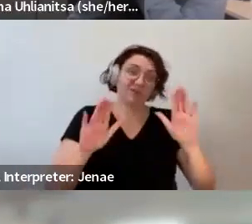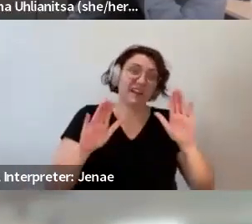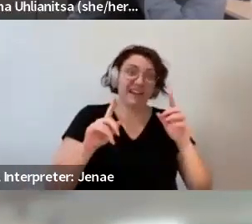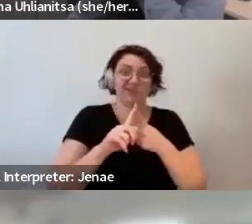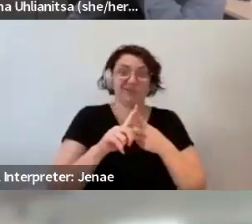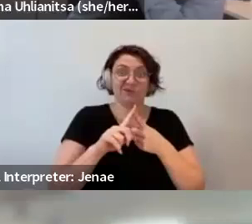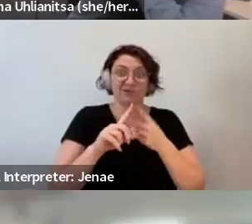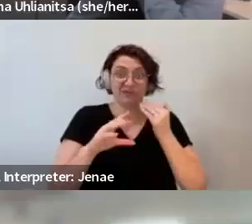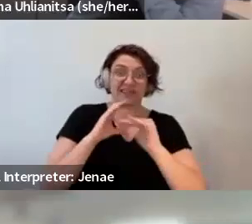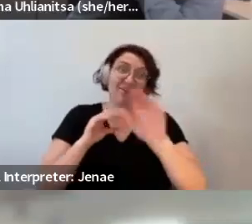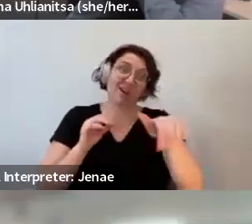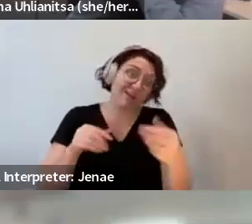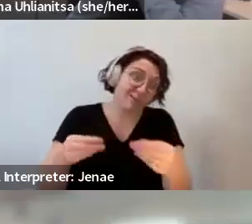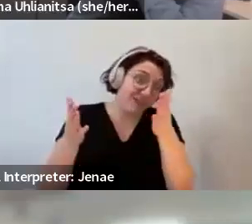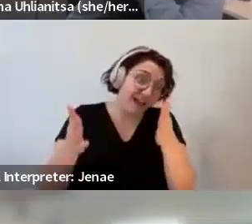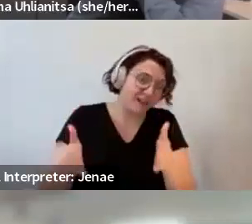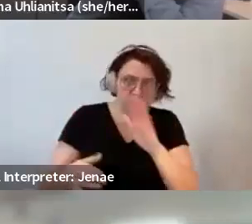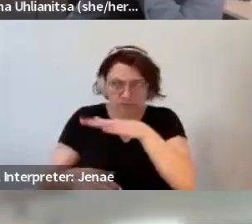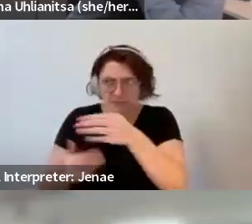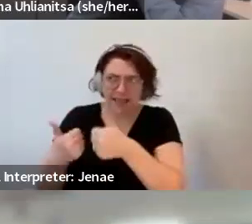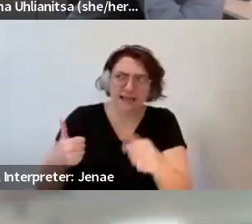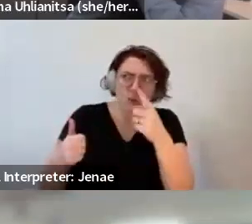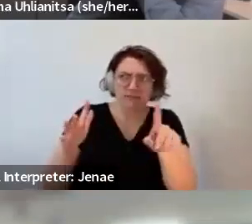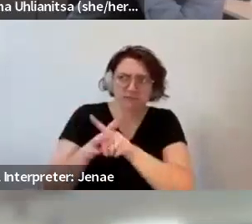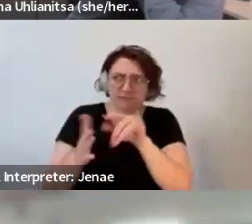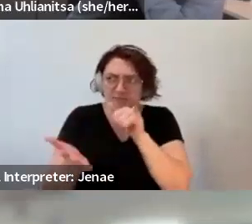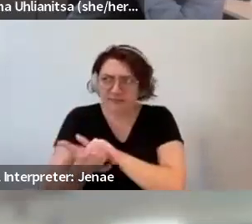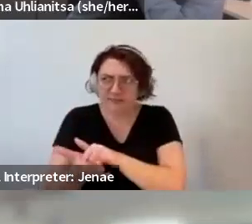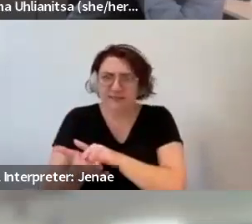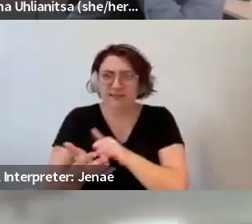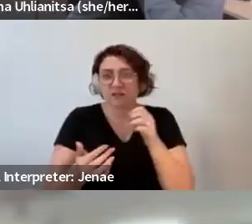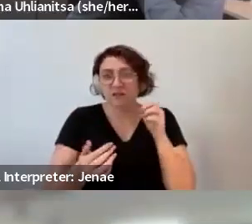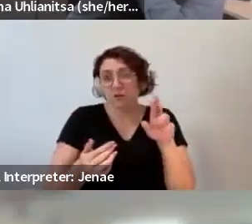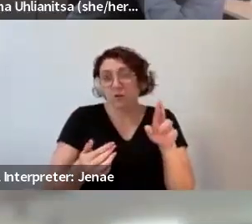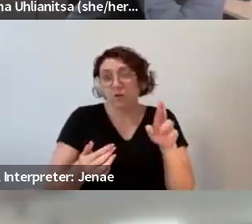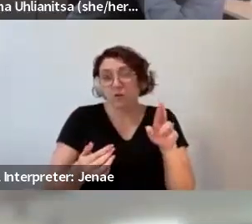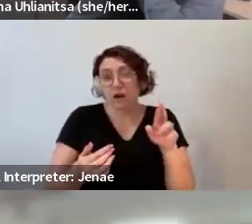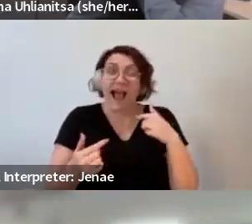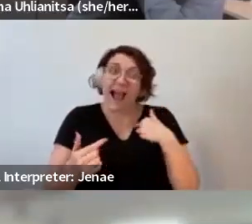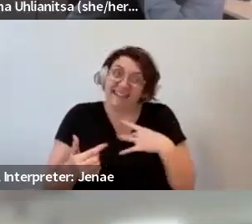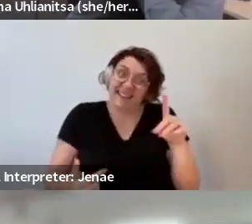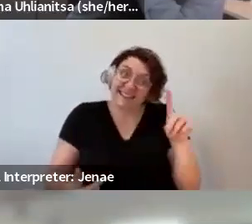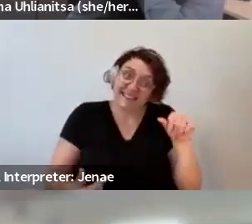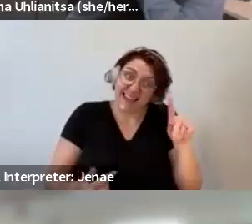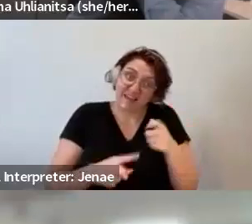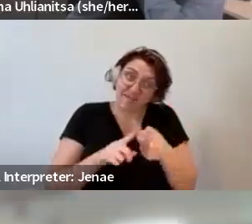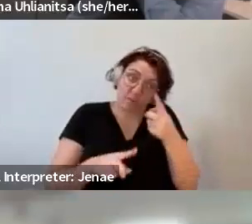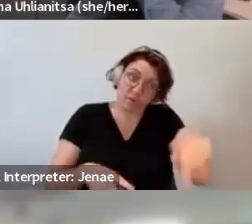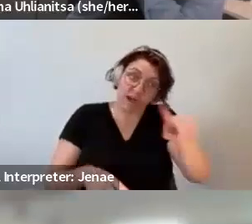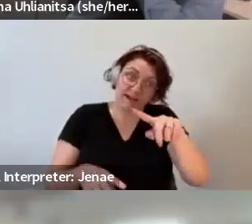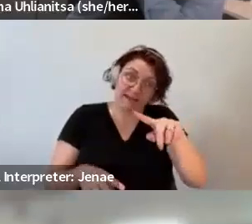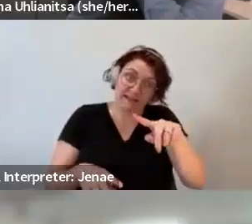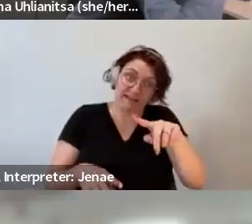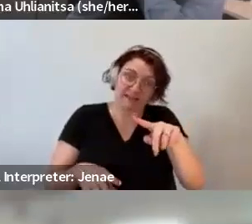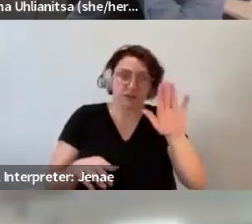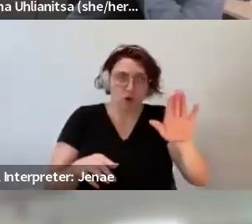email other providers and just say, hey, is anybody else running this? Or I might really actually like to get some data from you guys to share with the department about what your actual costs